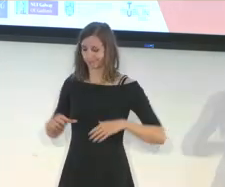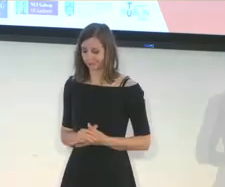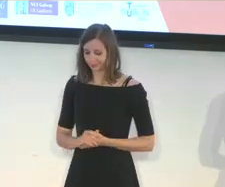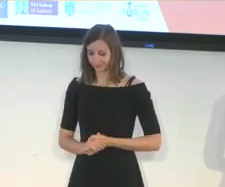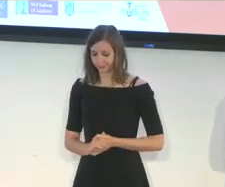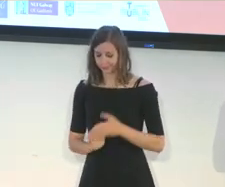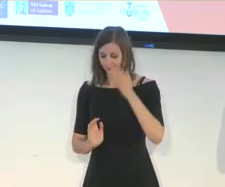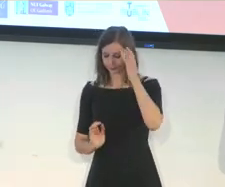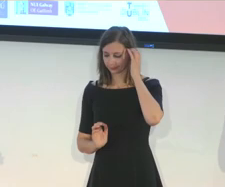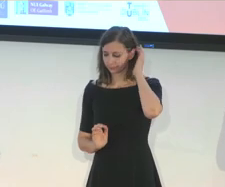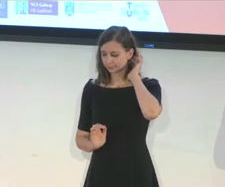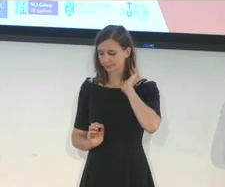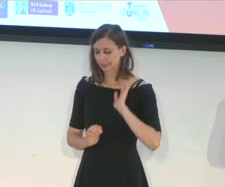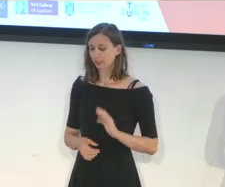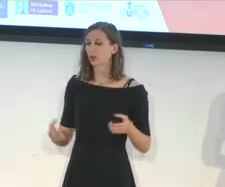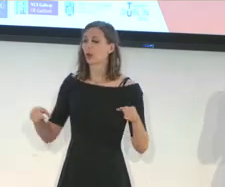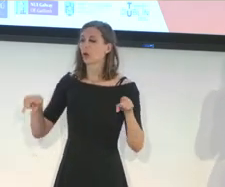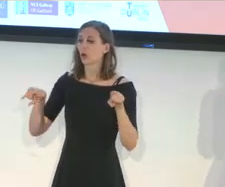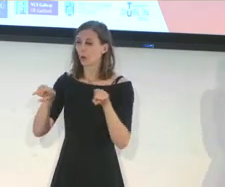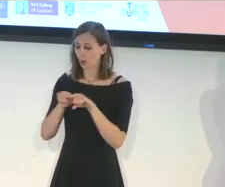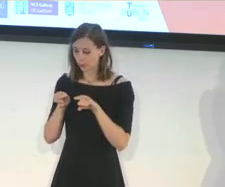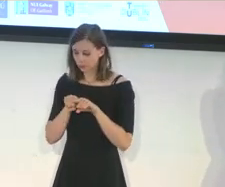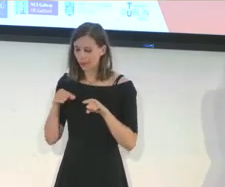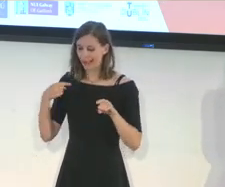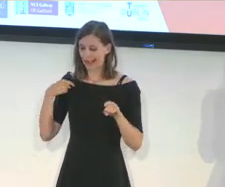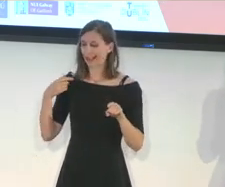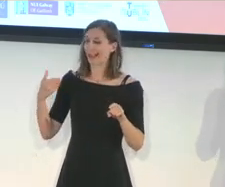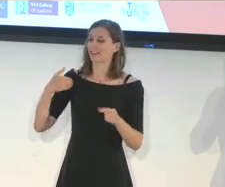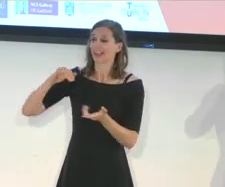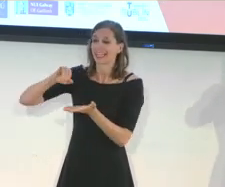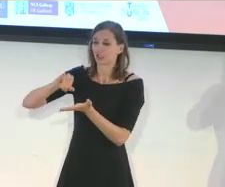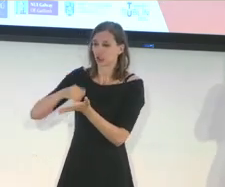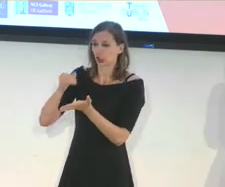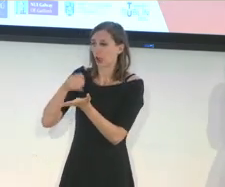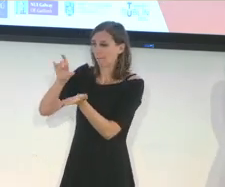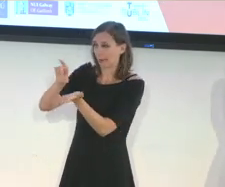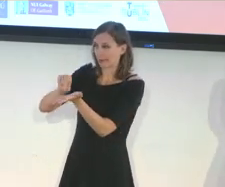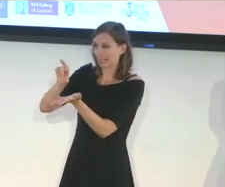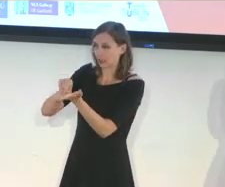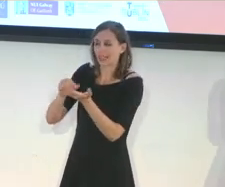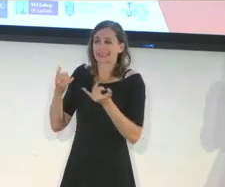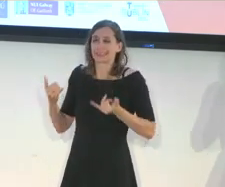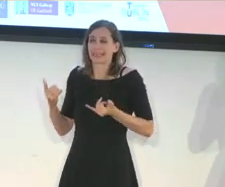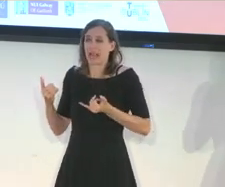And I also have made a journal publication which is under review and have